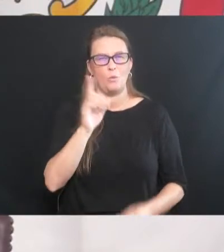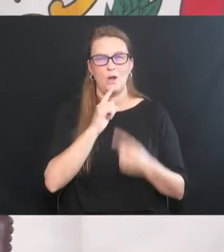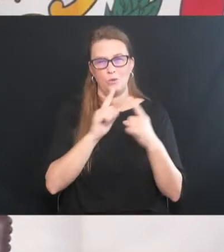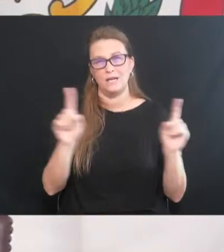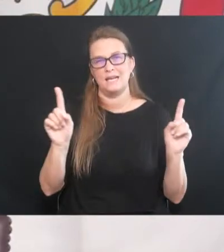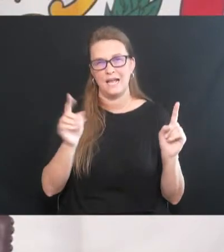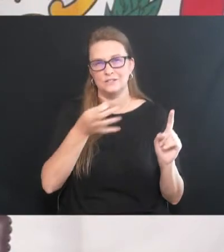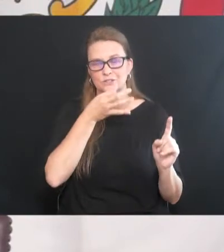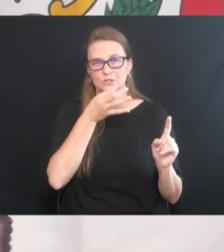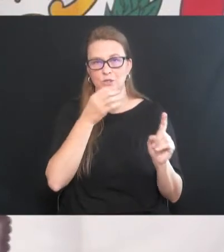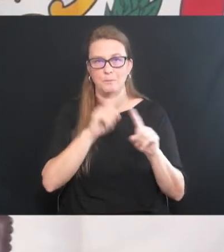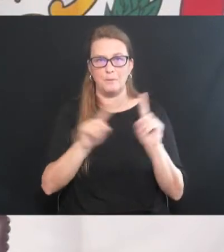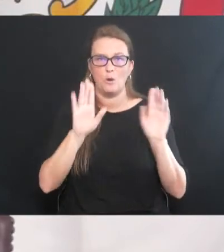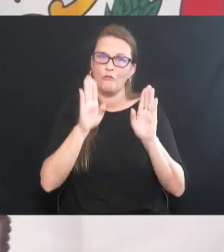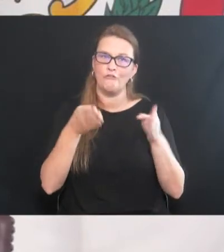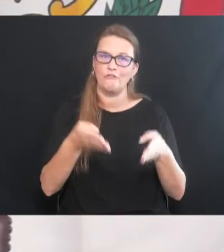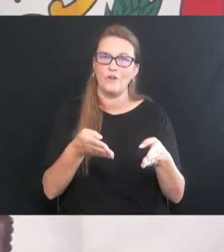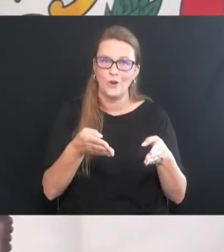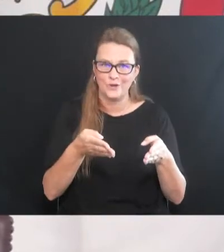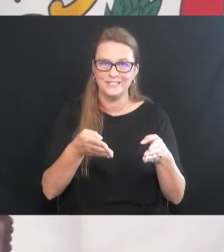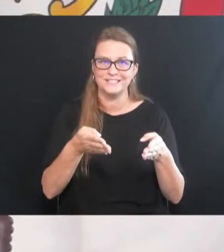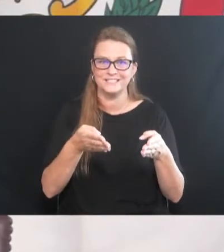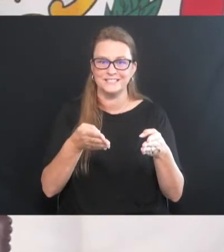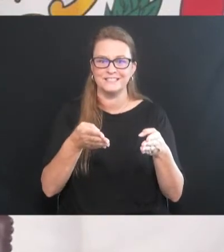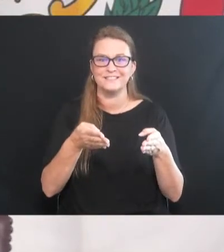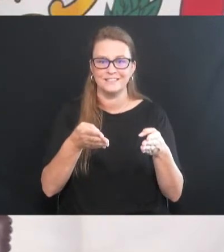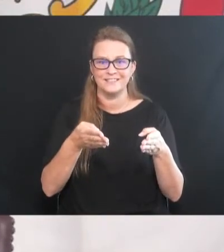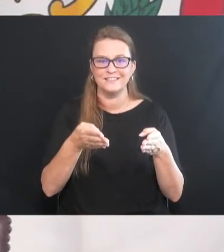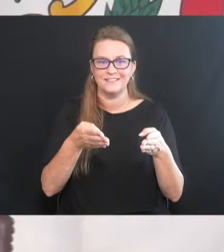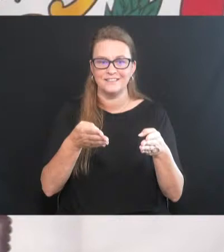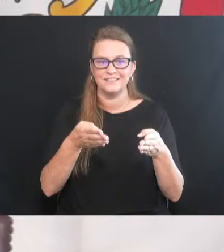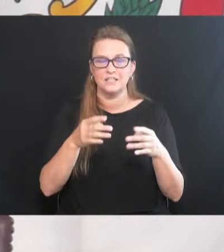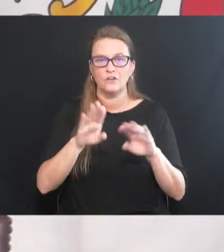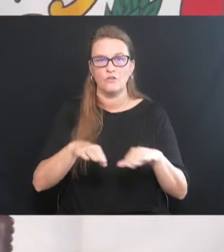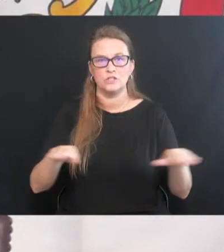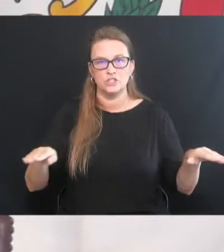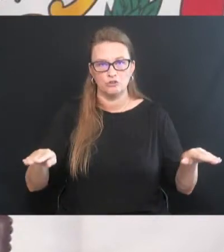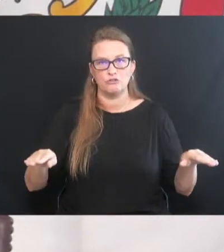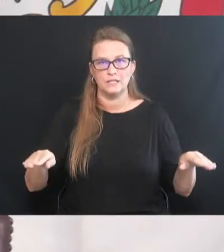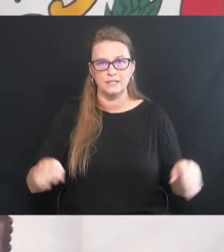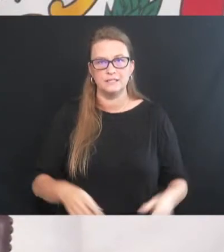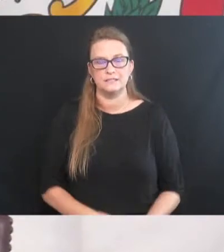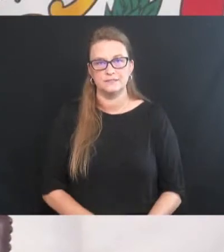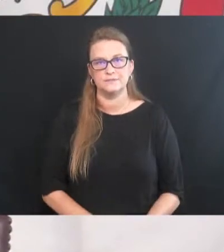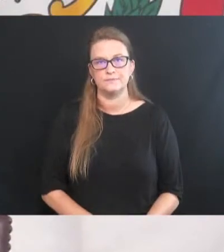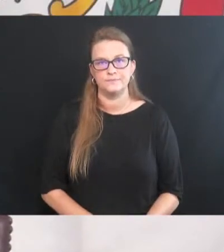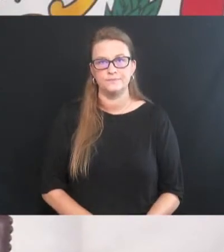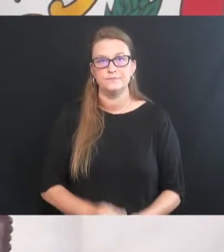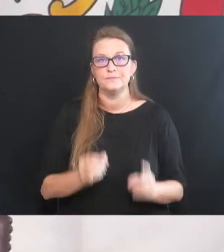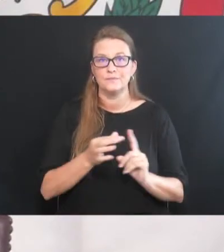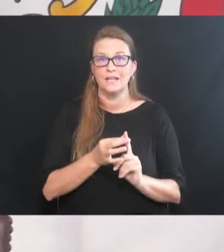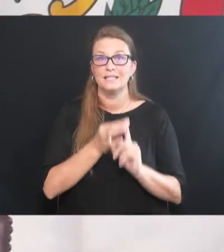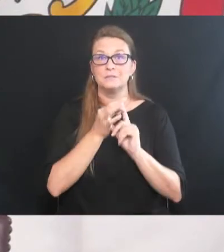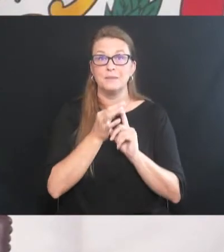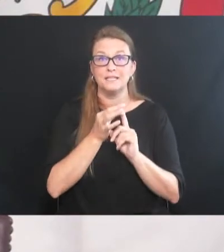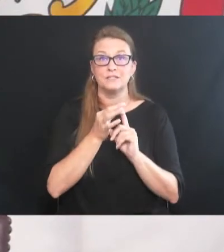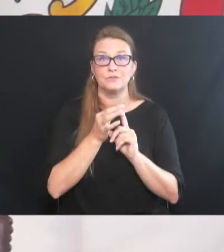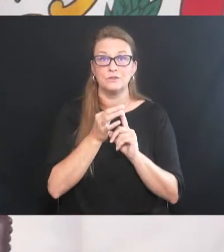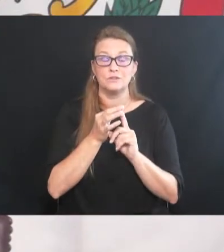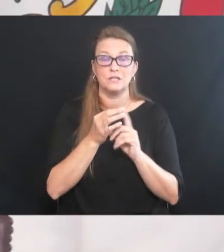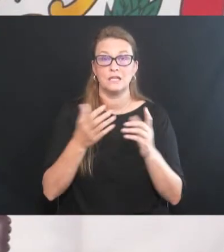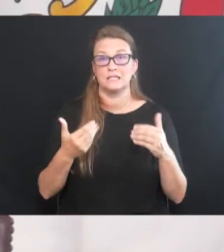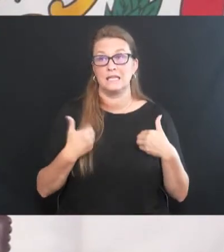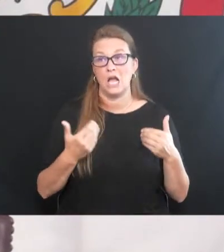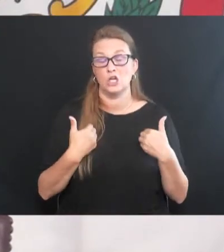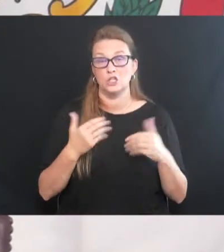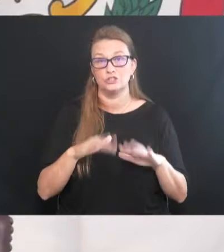more tailored than even the last go round toward our kids, especially maybe some of even our younger